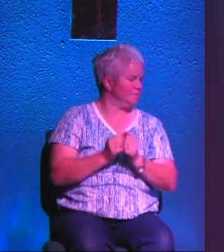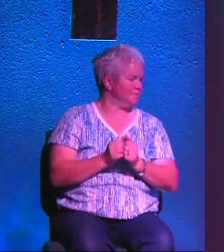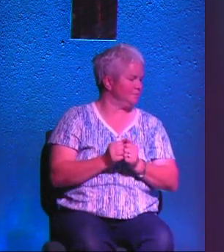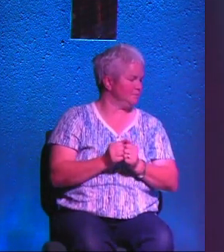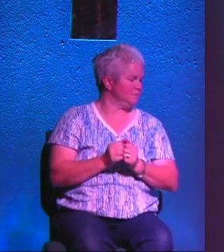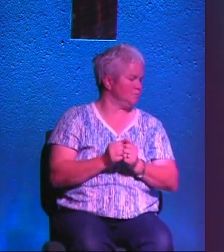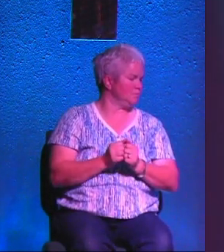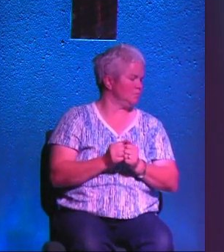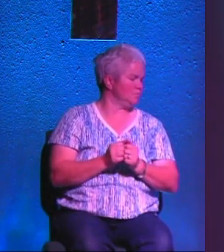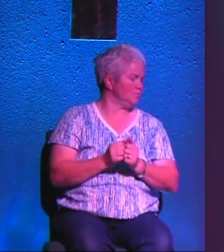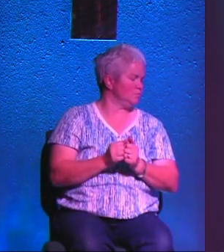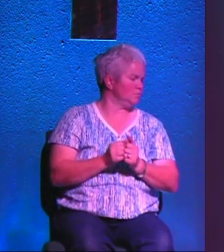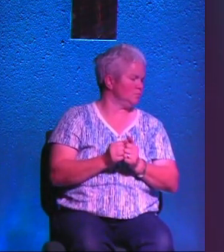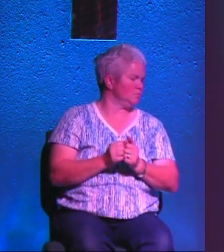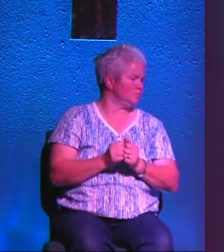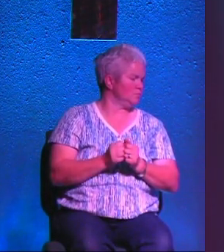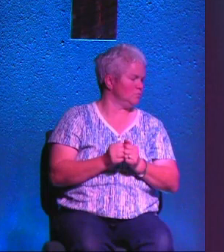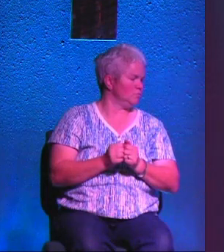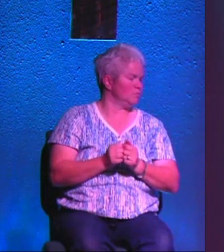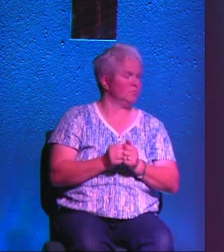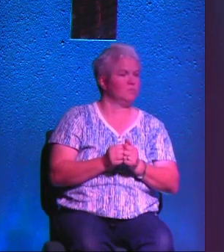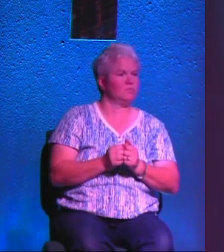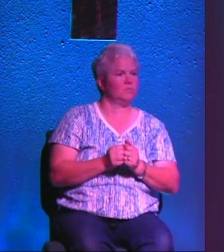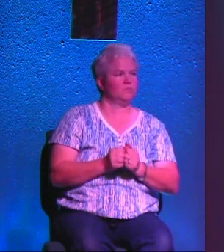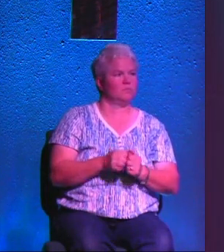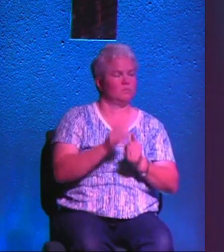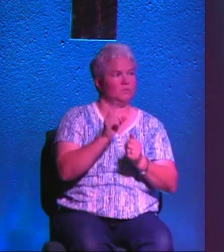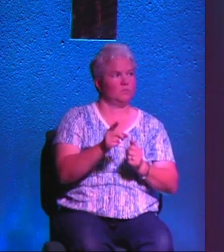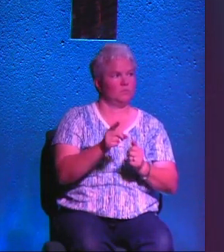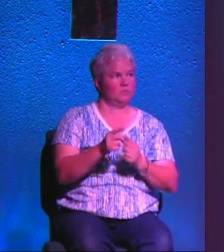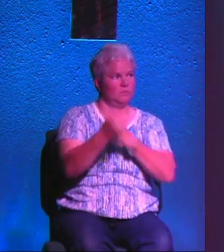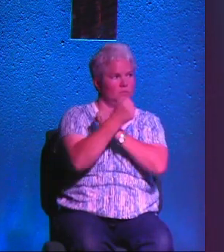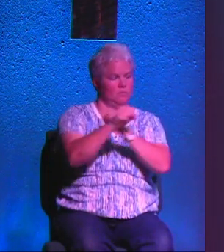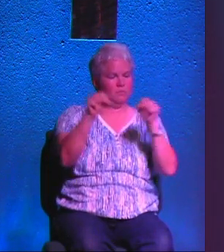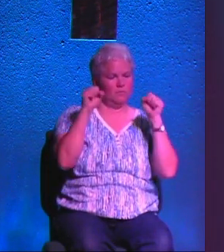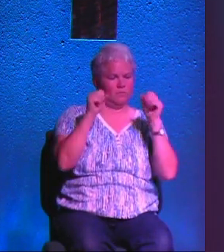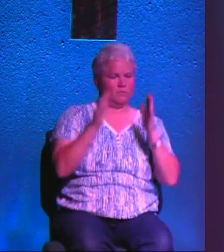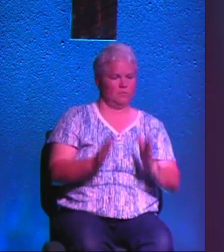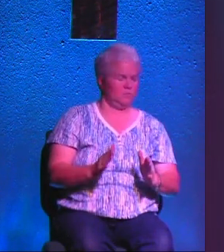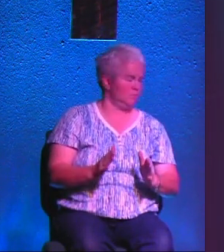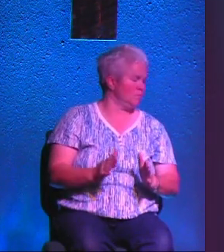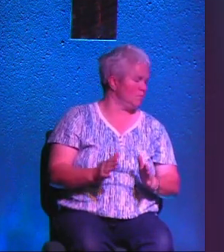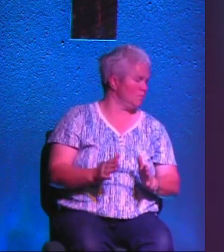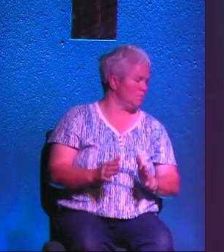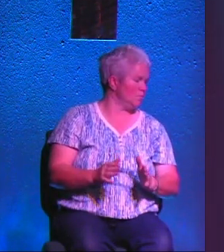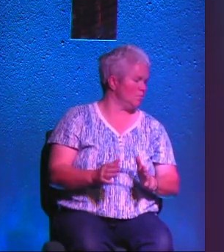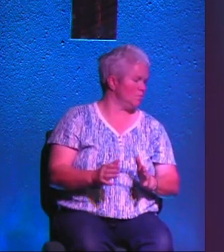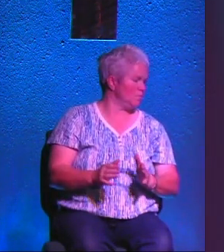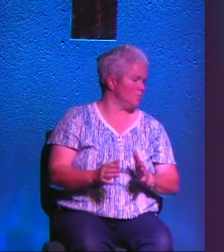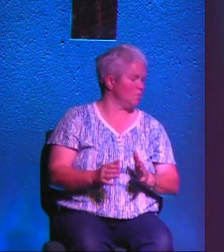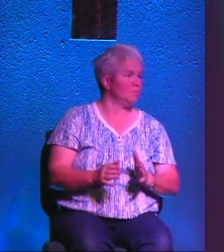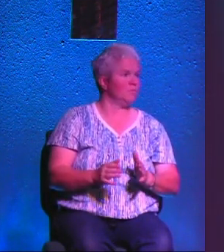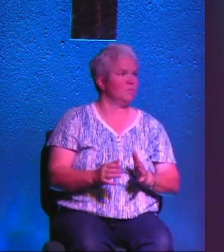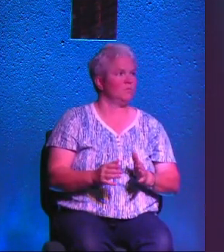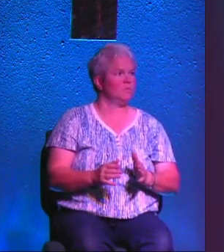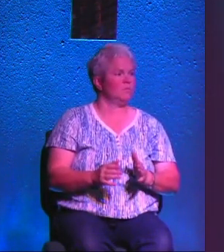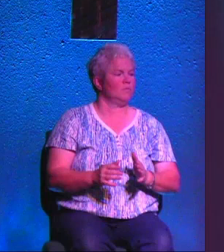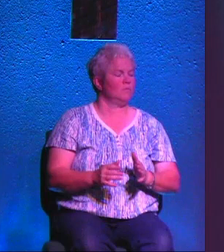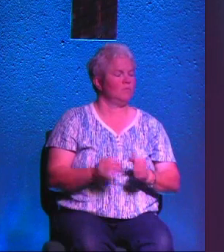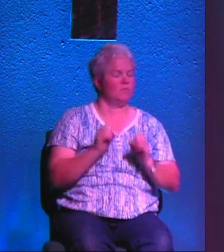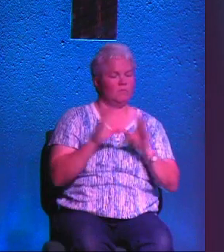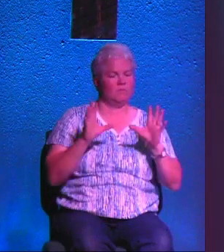grace, and you invite Him in to become your Savior. That's the only thing. That's it. That's right